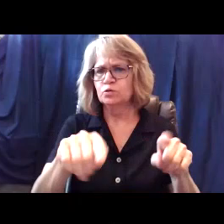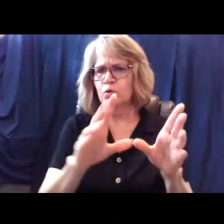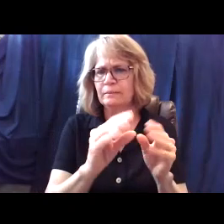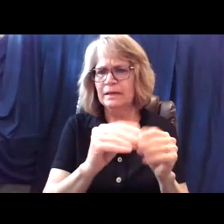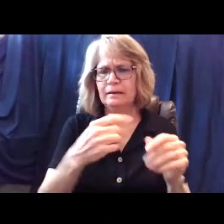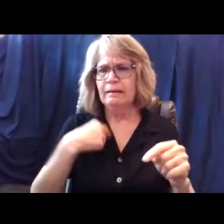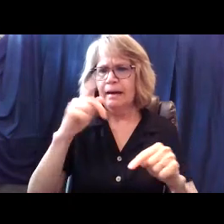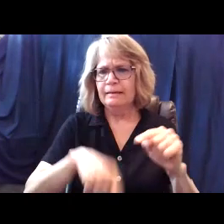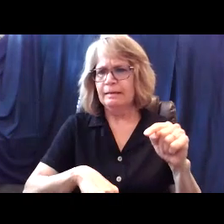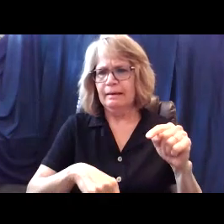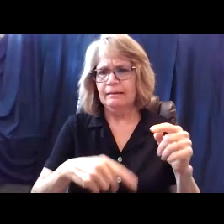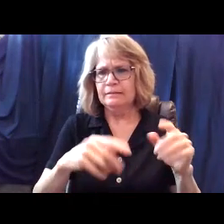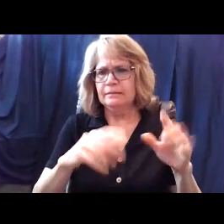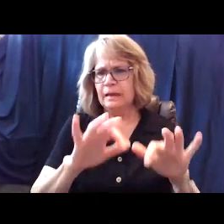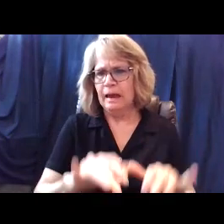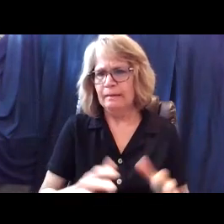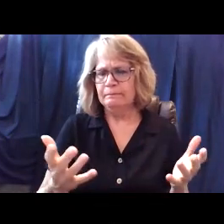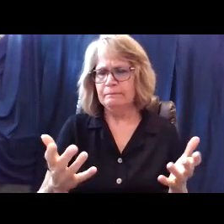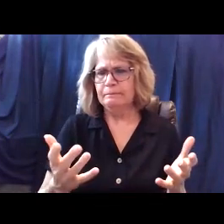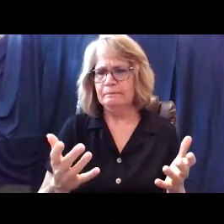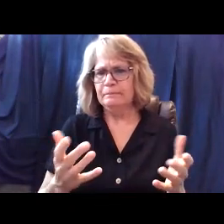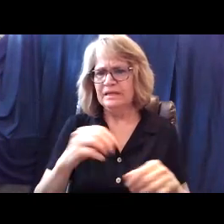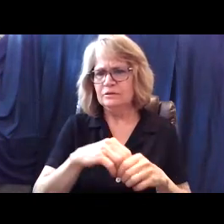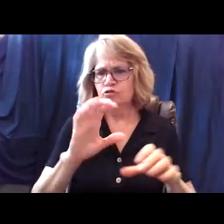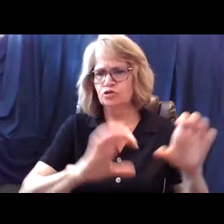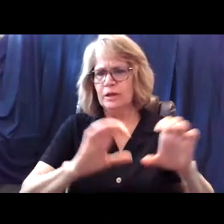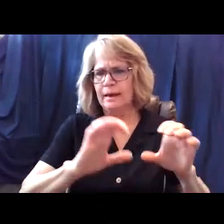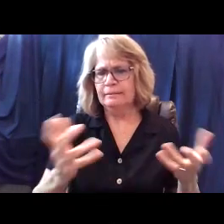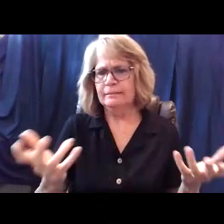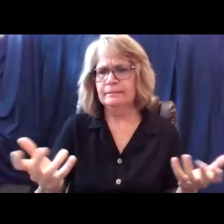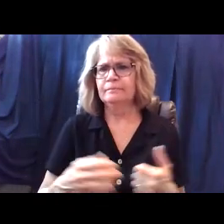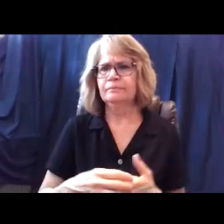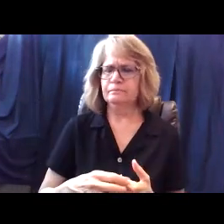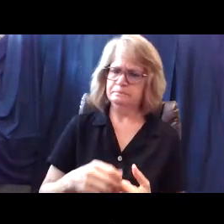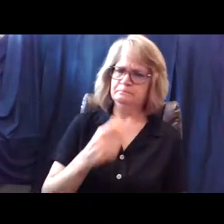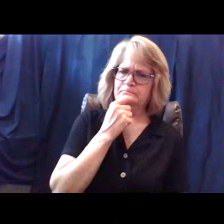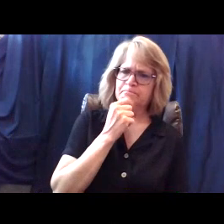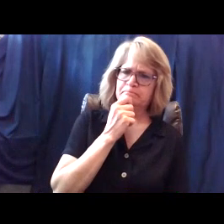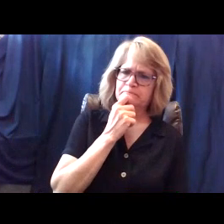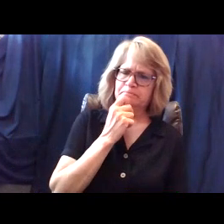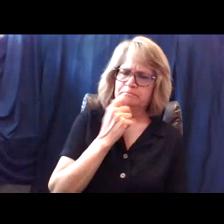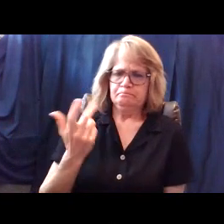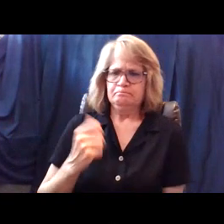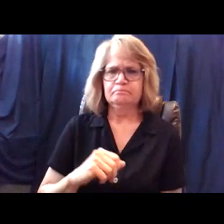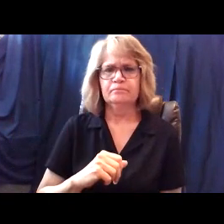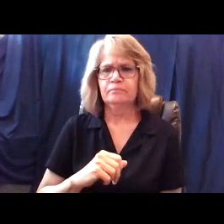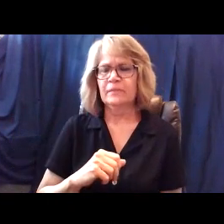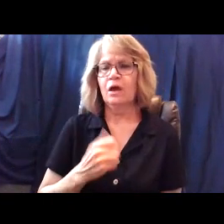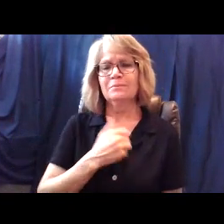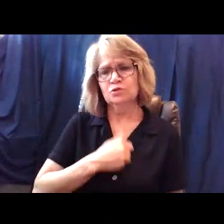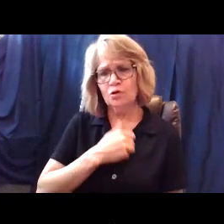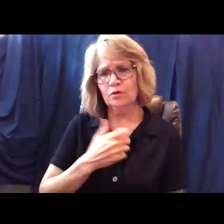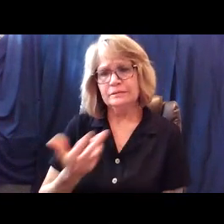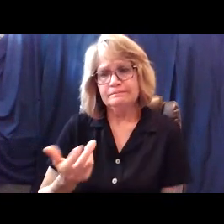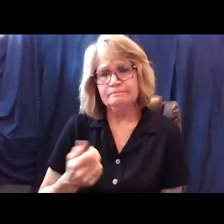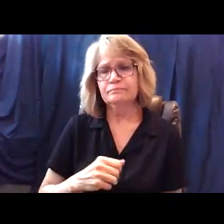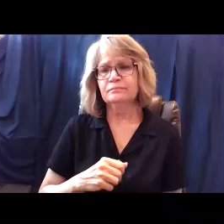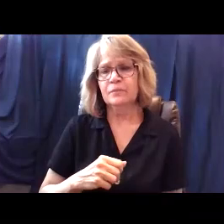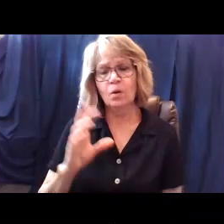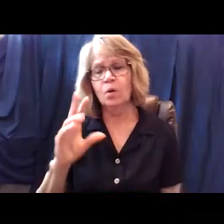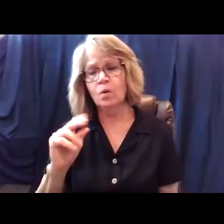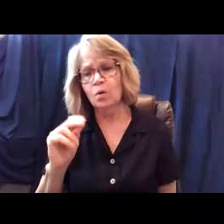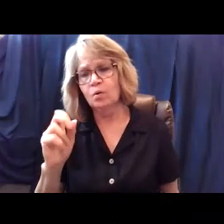able to participate in the chat for some reason. I'm sorry about that. No, it's